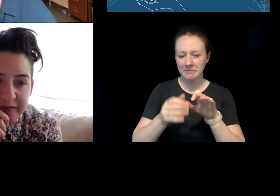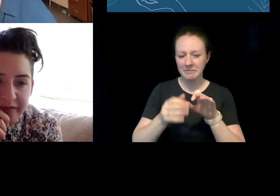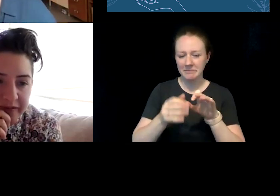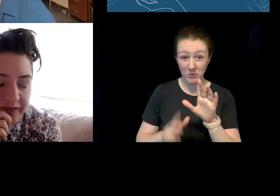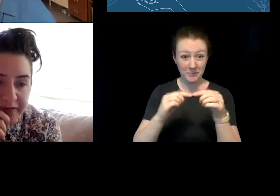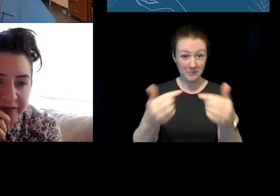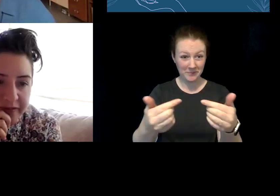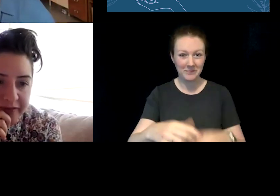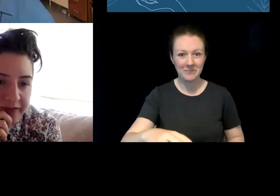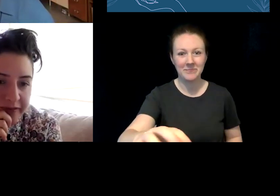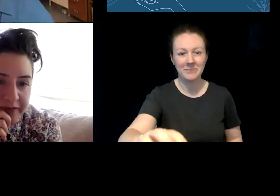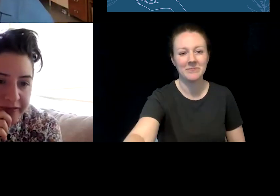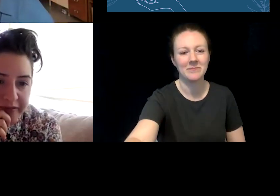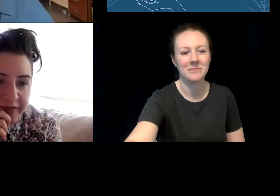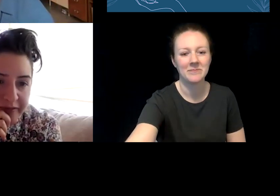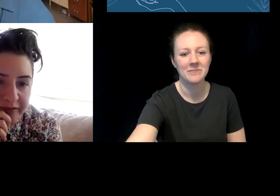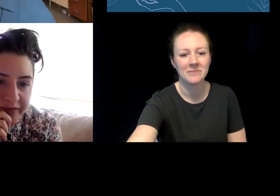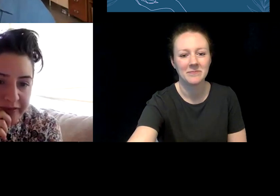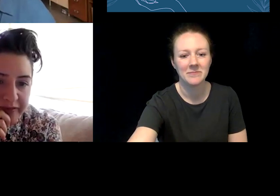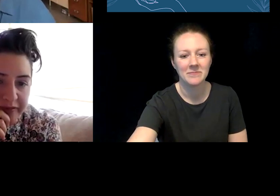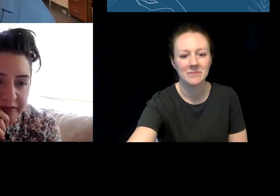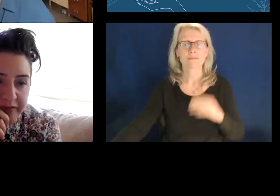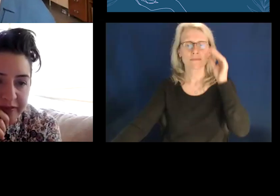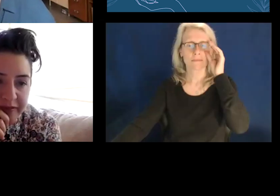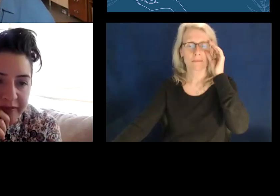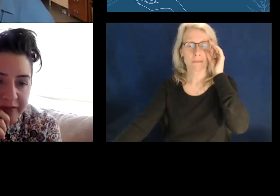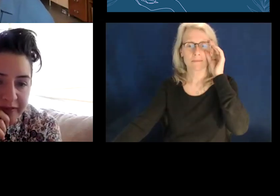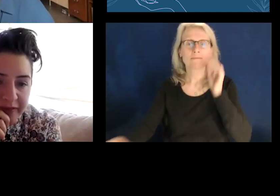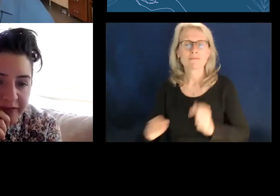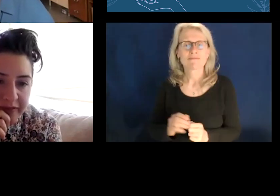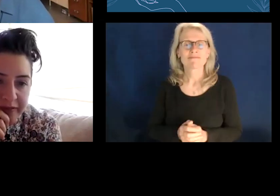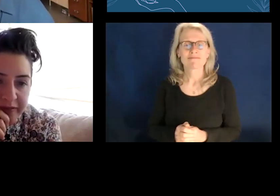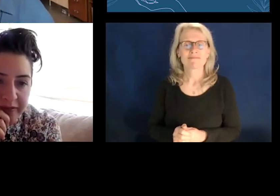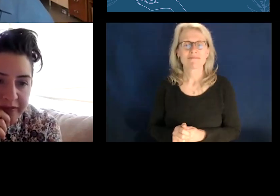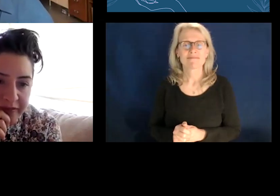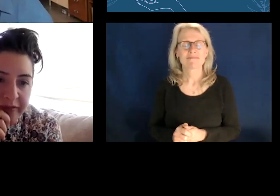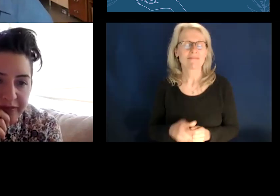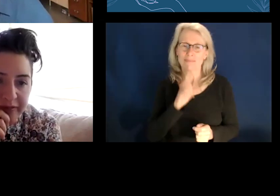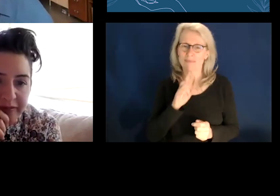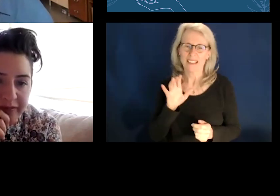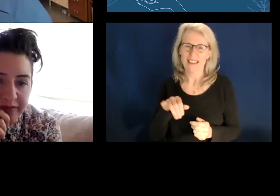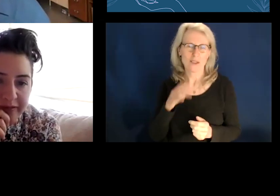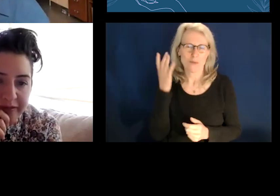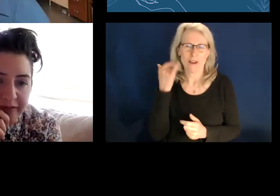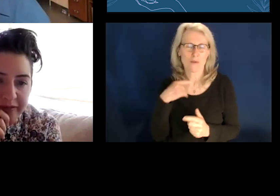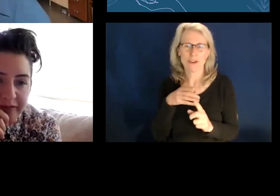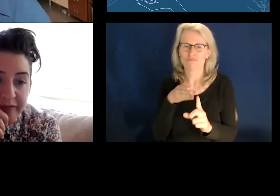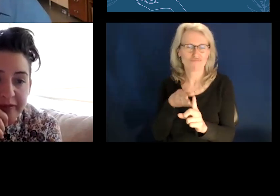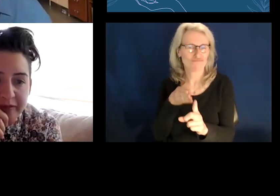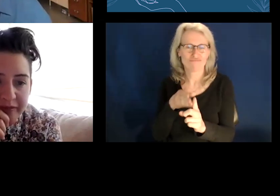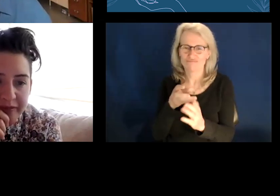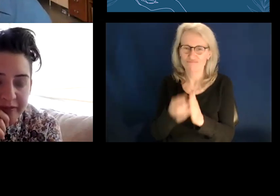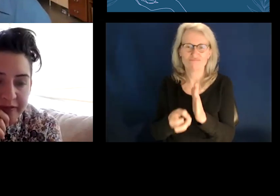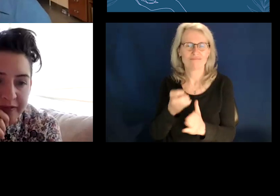that's why we keep coming back to this art form that is so bizarre in so many ways and so